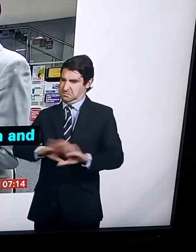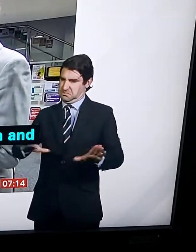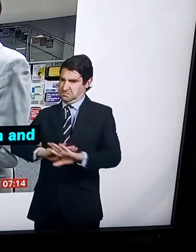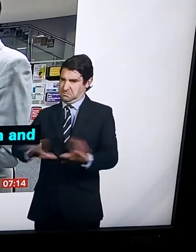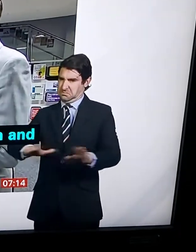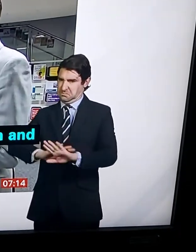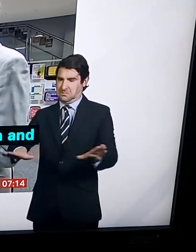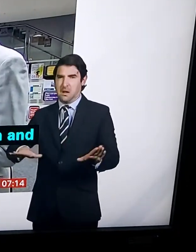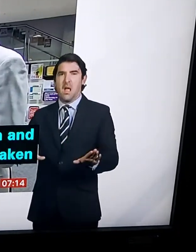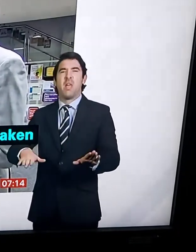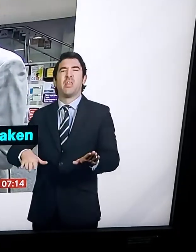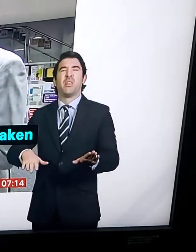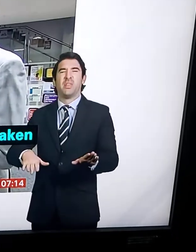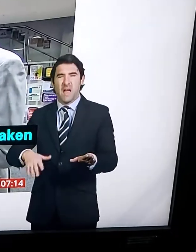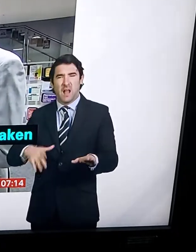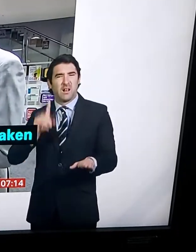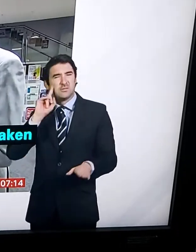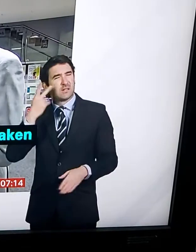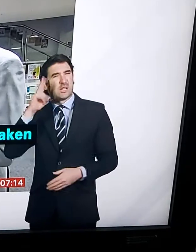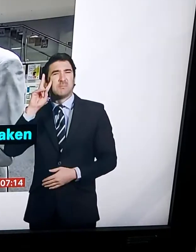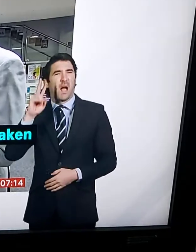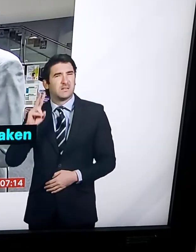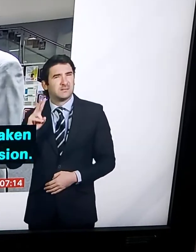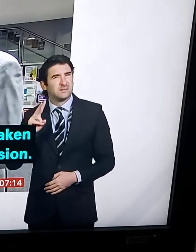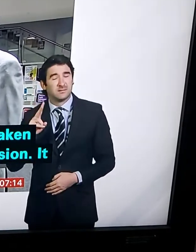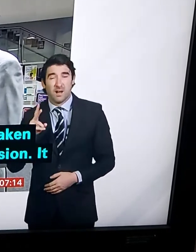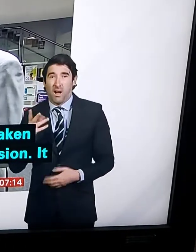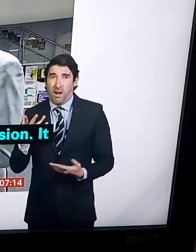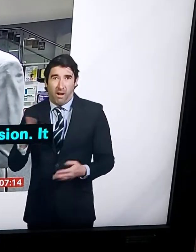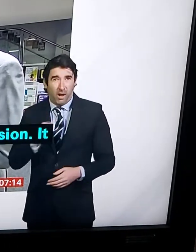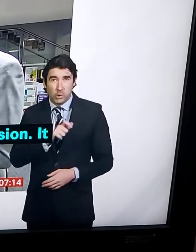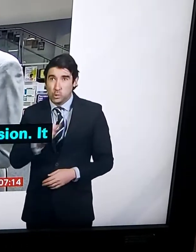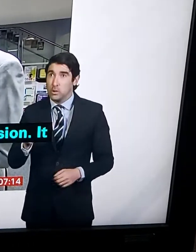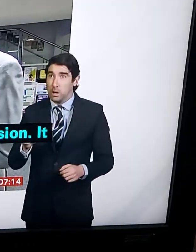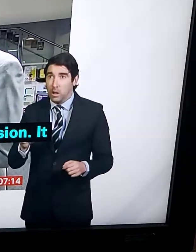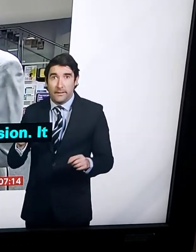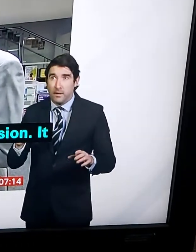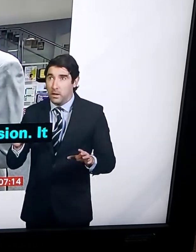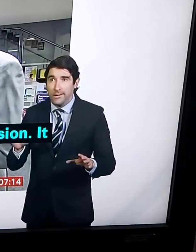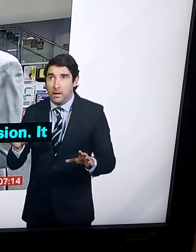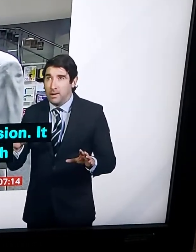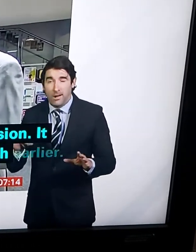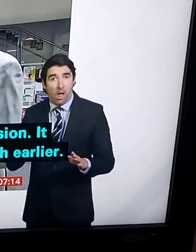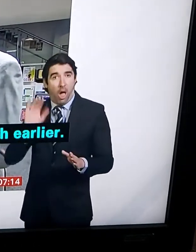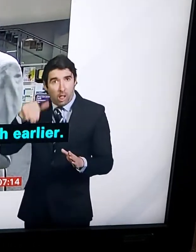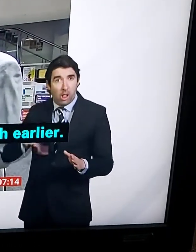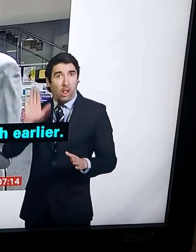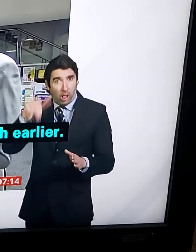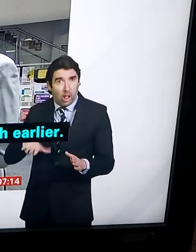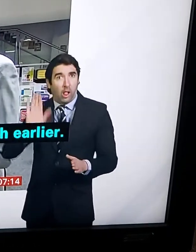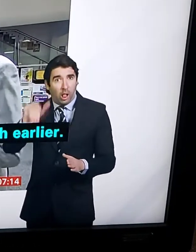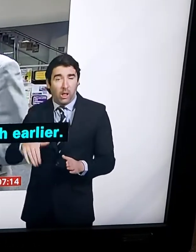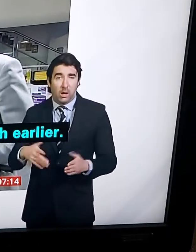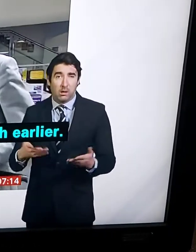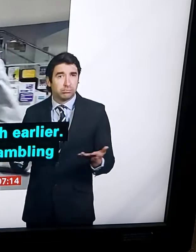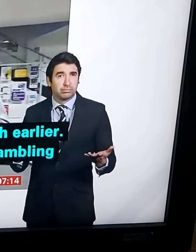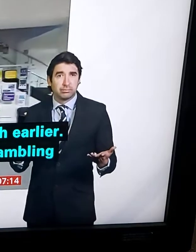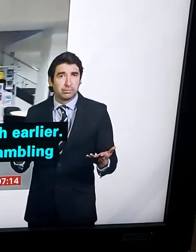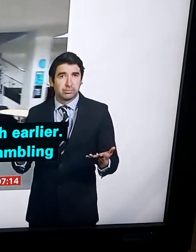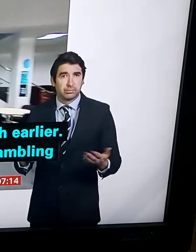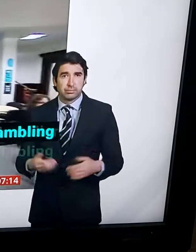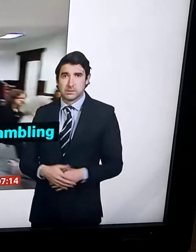So students wouldn't be in this position where they're scrambling around now for university places, which, had they got the right results, would have been theirs. Okay, thank you,